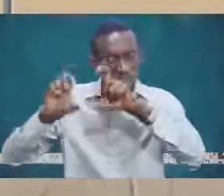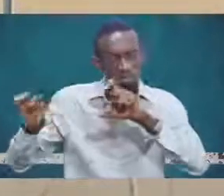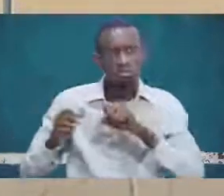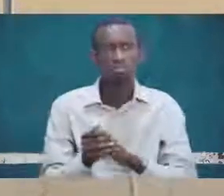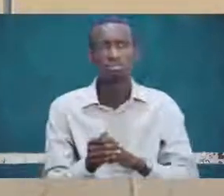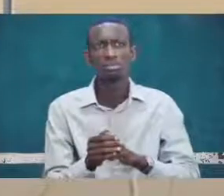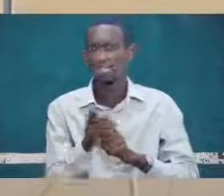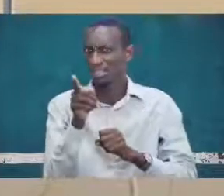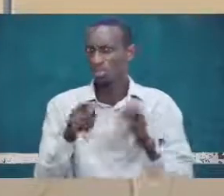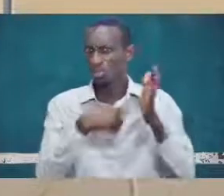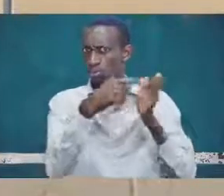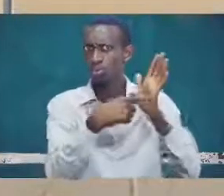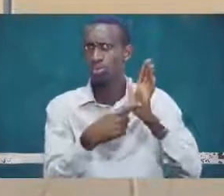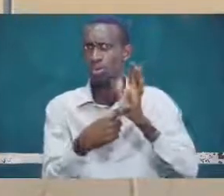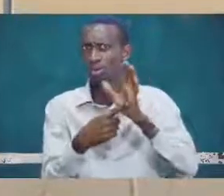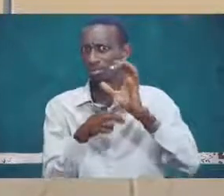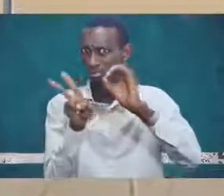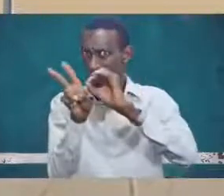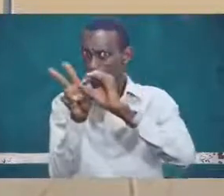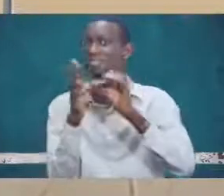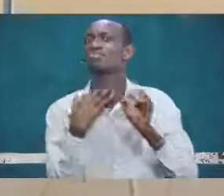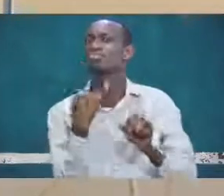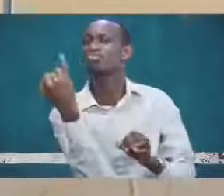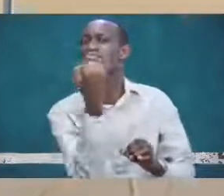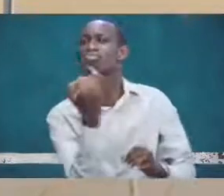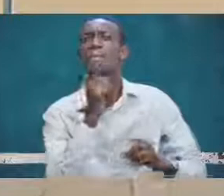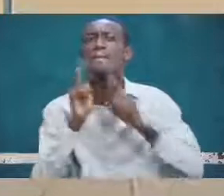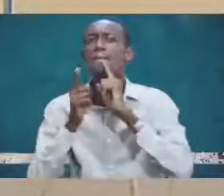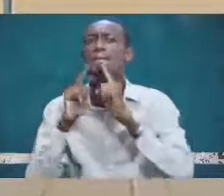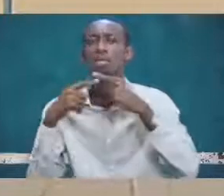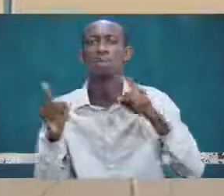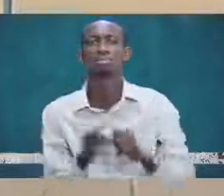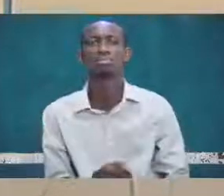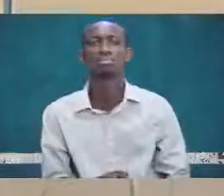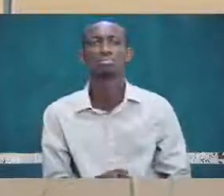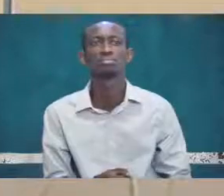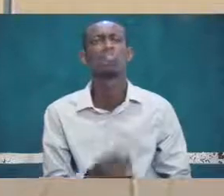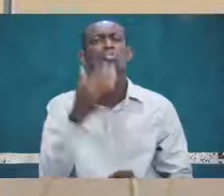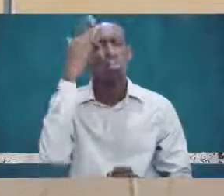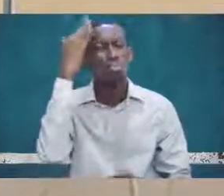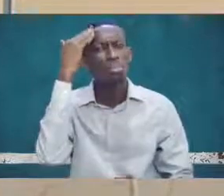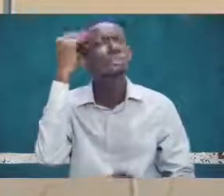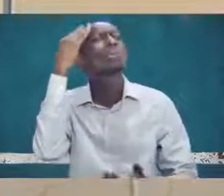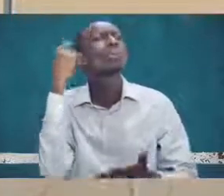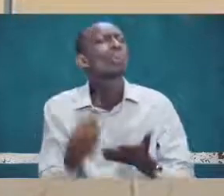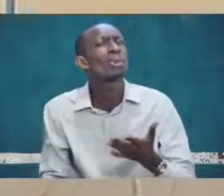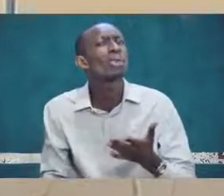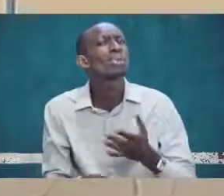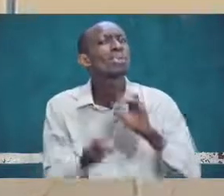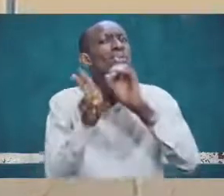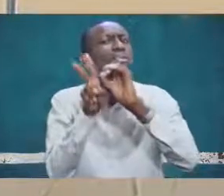symbol. Let me use a different color so that you can see it. This means y is proportional to x.